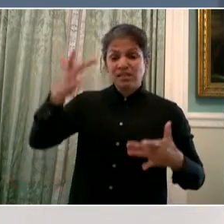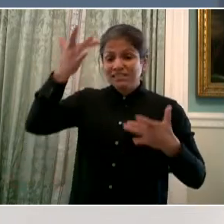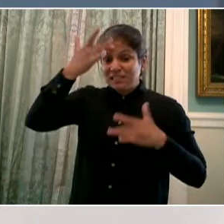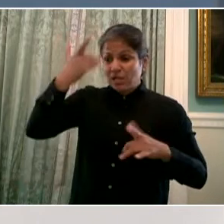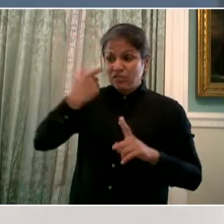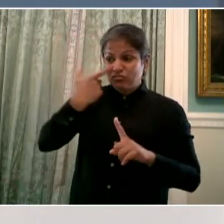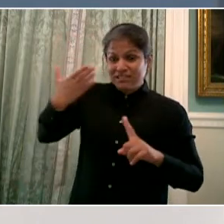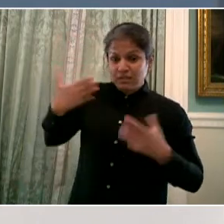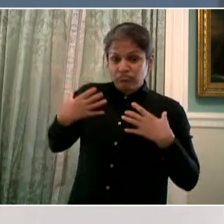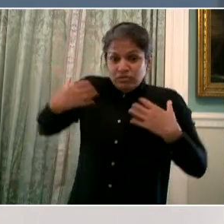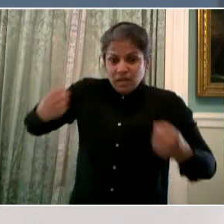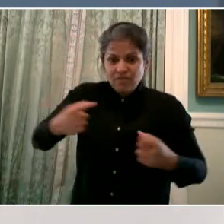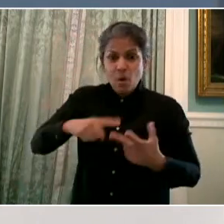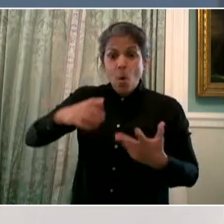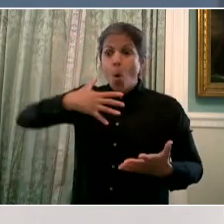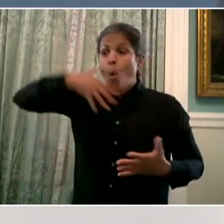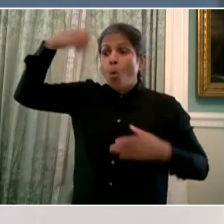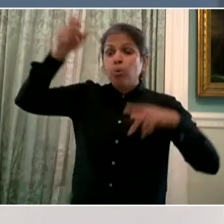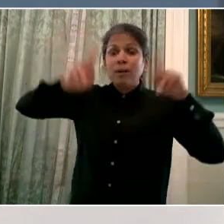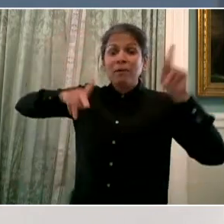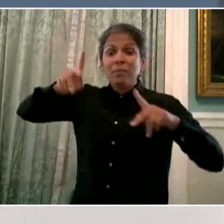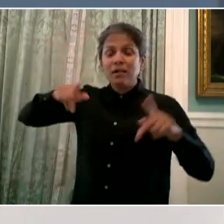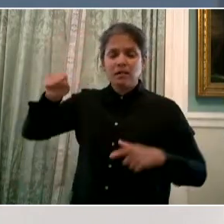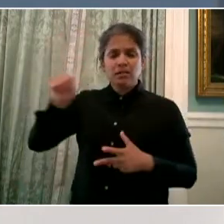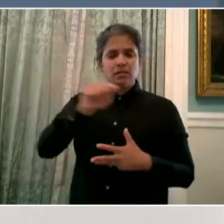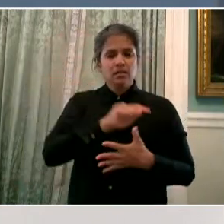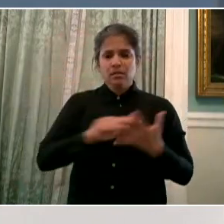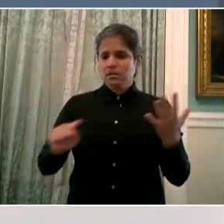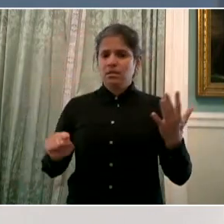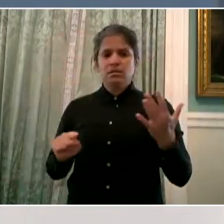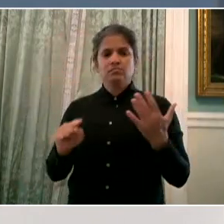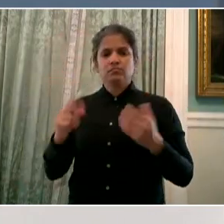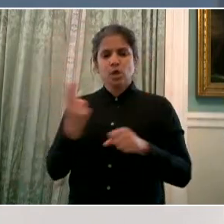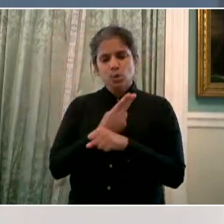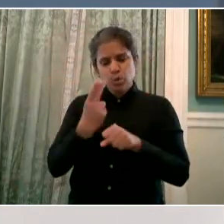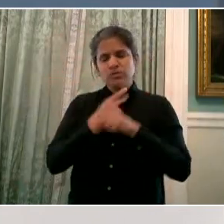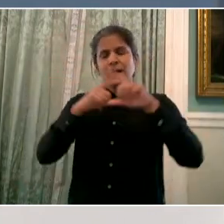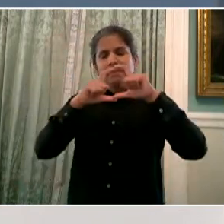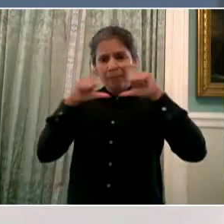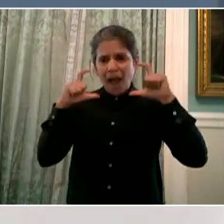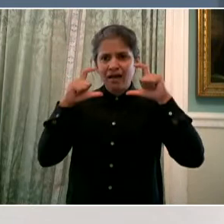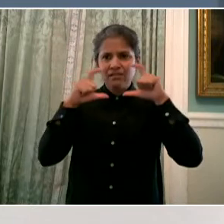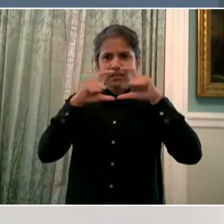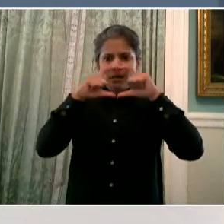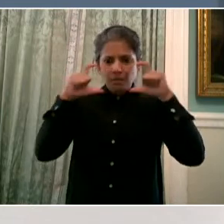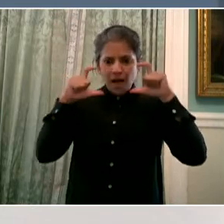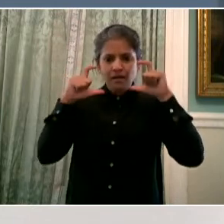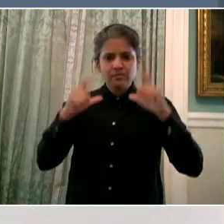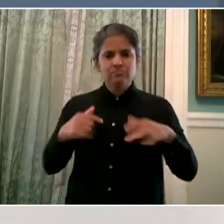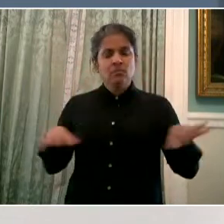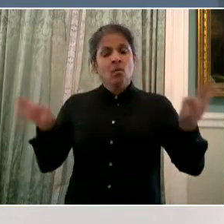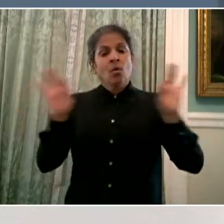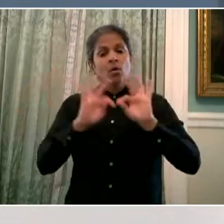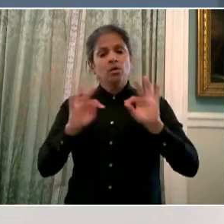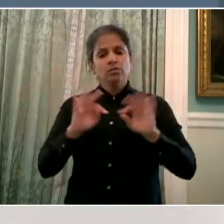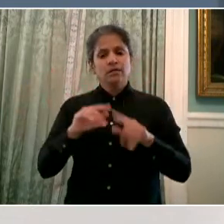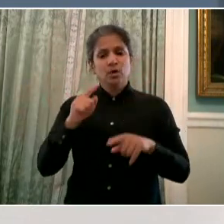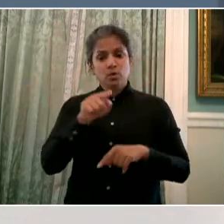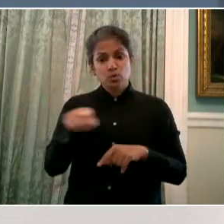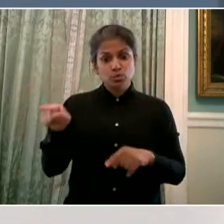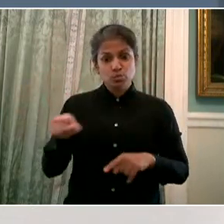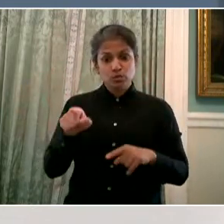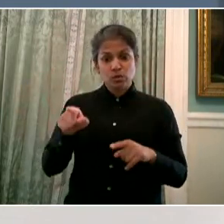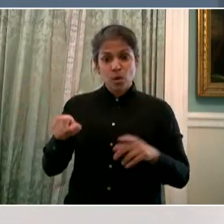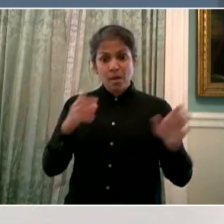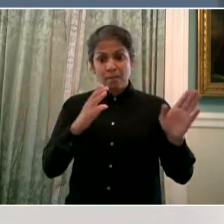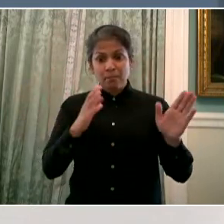filtration mask. And for event organizers, think about who you're serving. If you're organizing an event that's primarily serving the